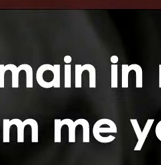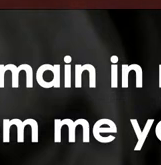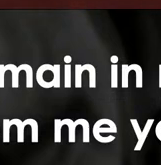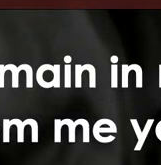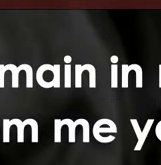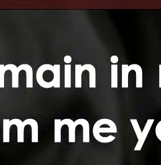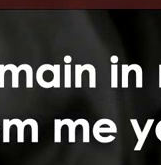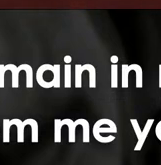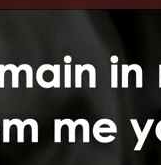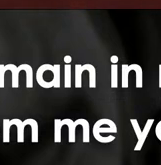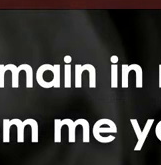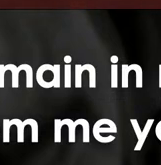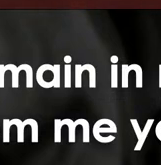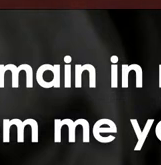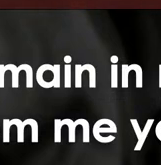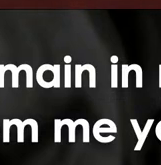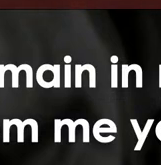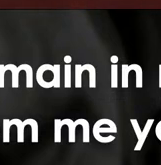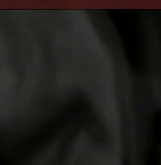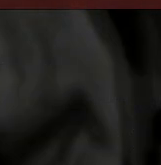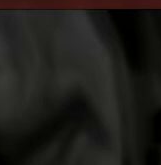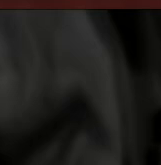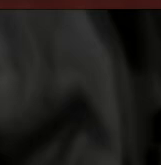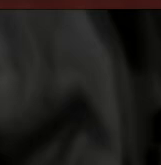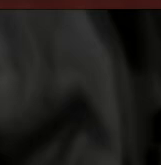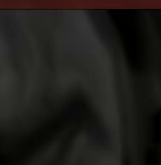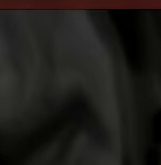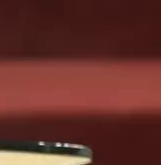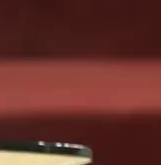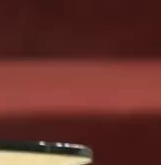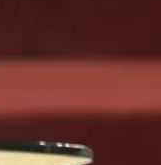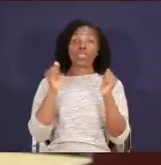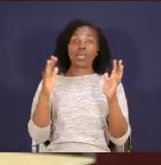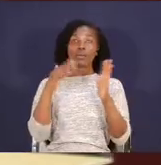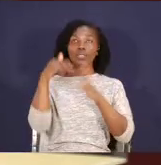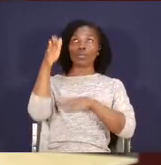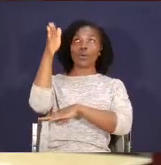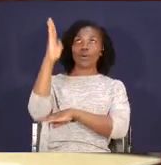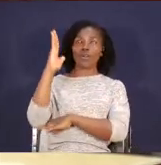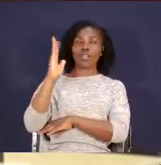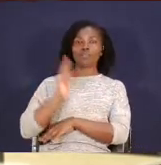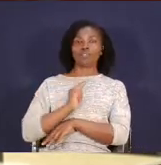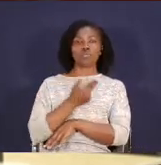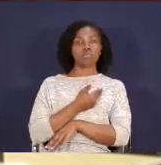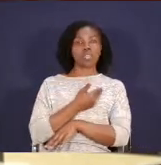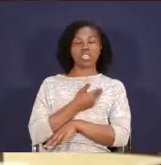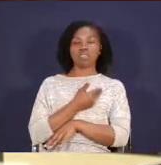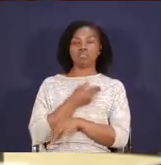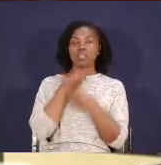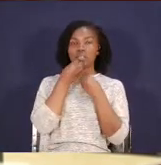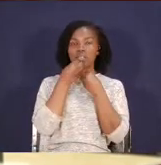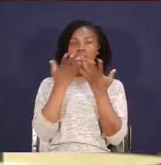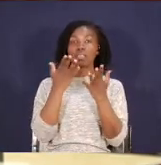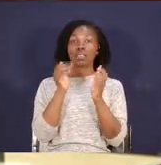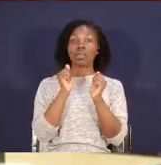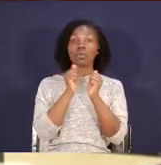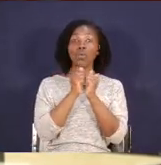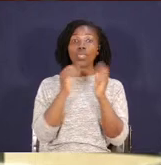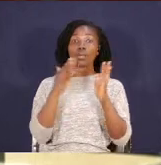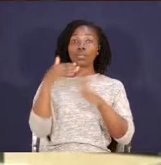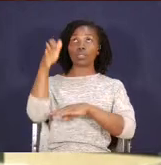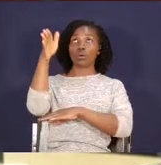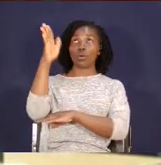fruit. For apart from me, you can do nothing. So without him, we are nothing. And without him, we can do